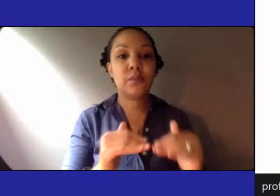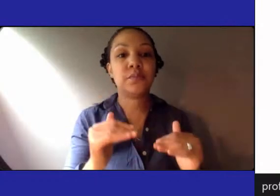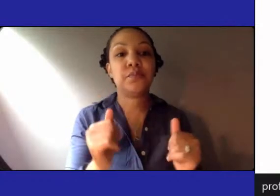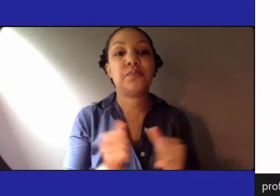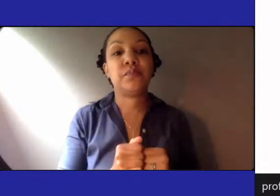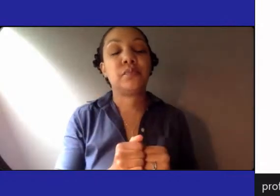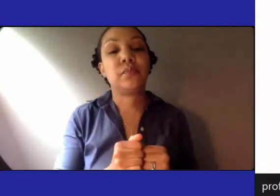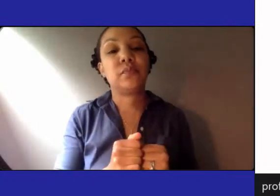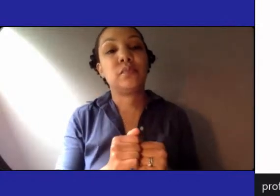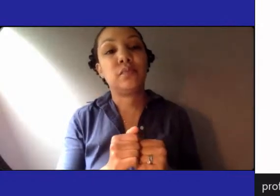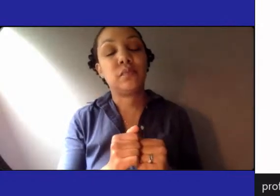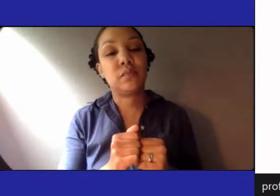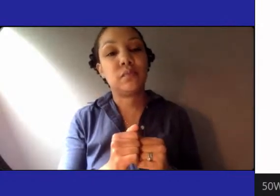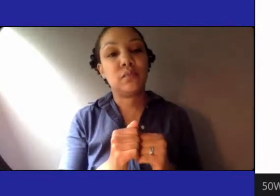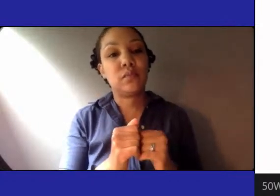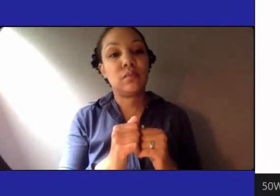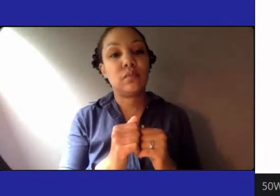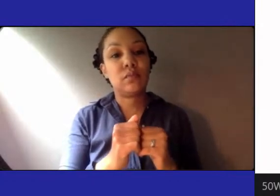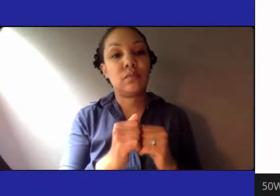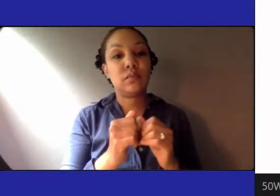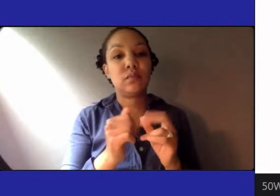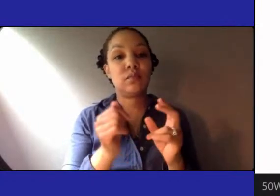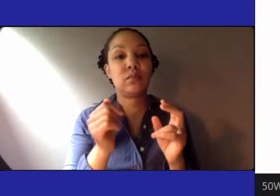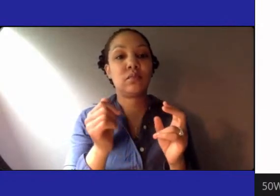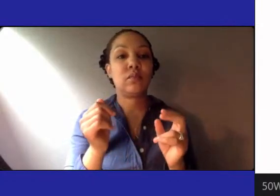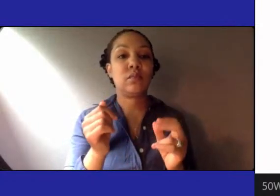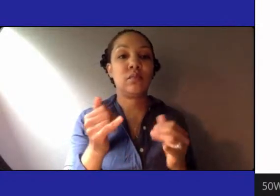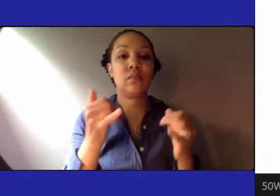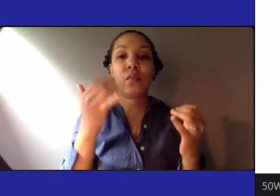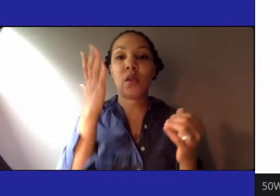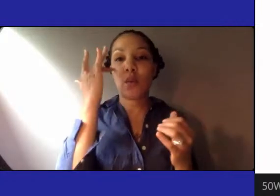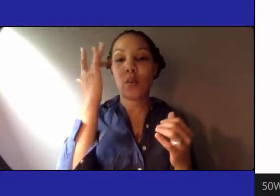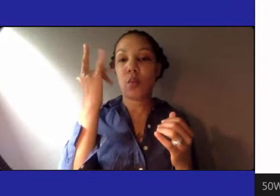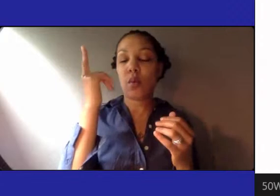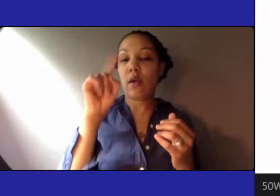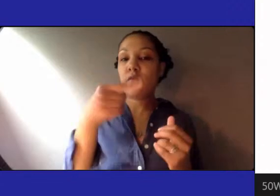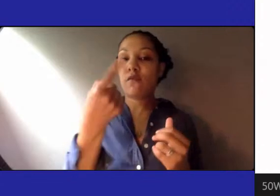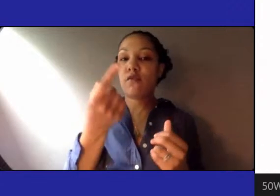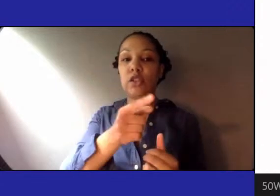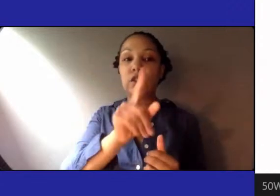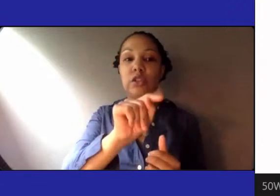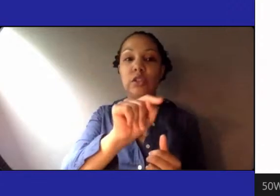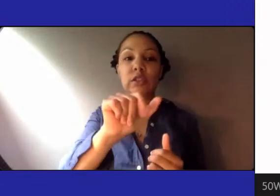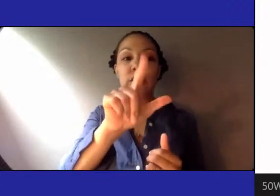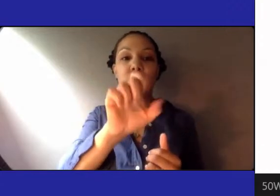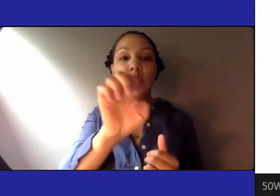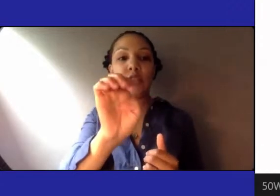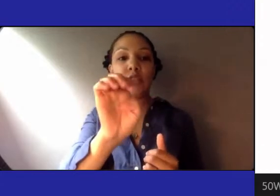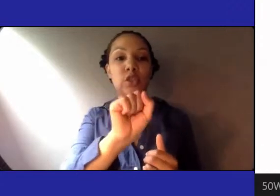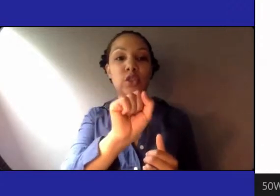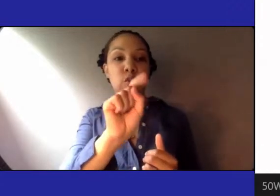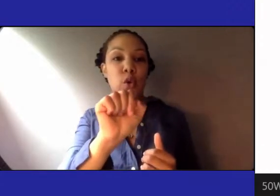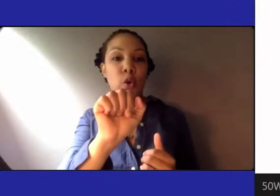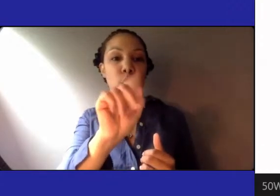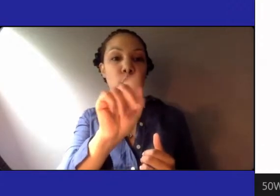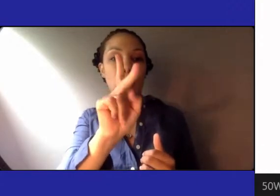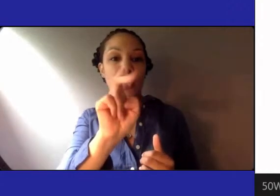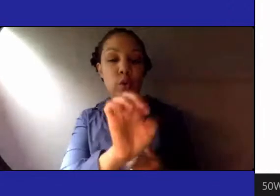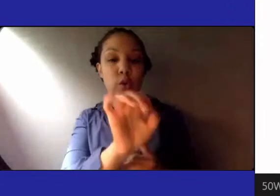All right, so the first of which is telestroke, and maybe if we could go back one slide,